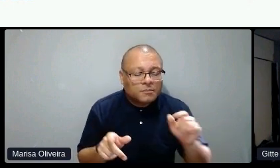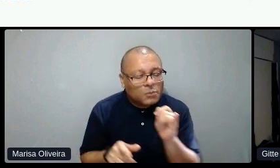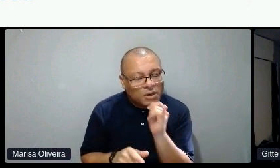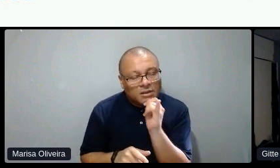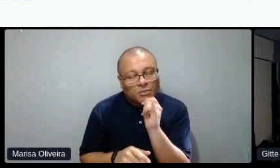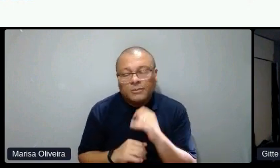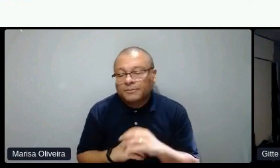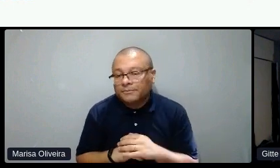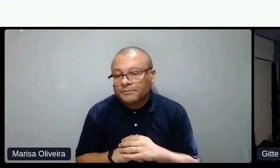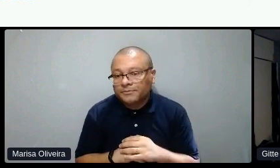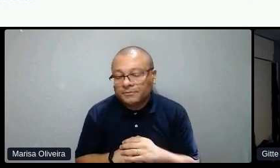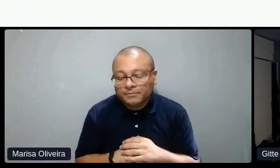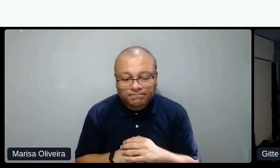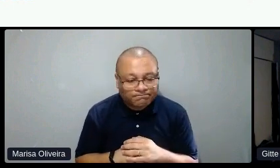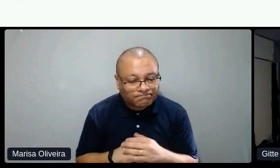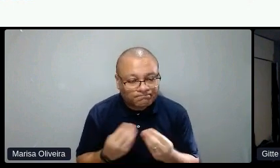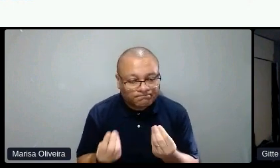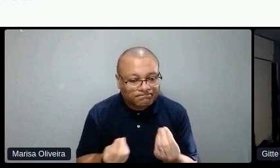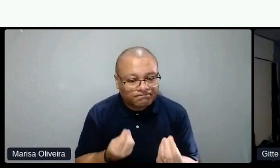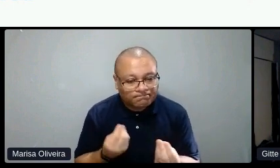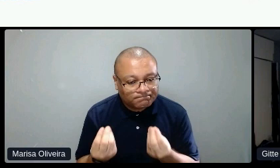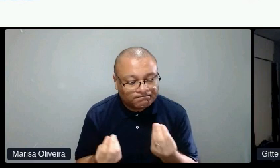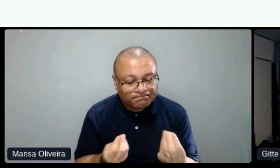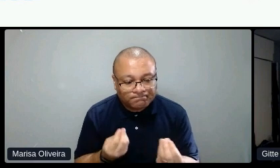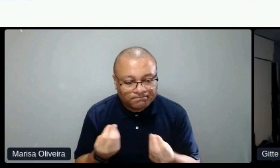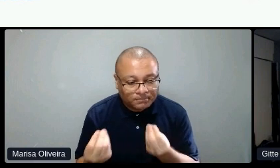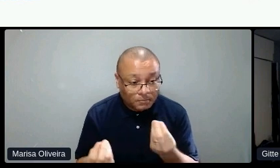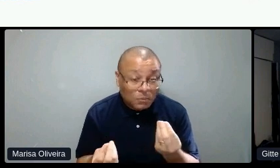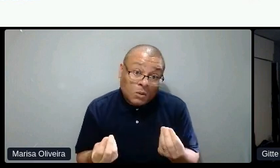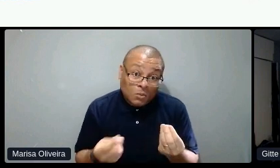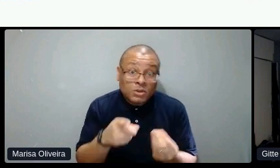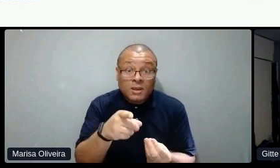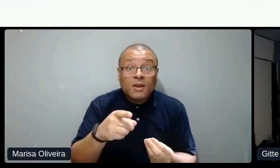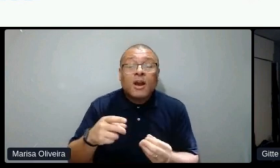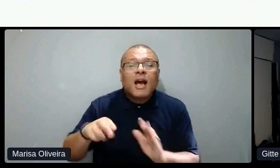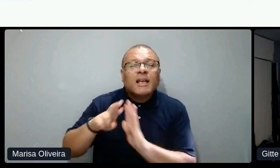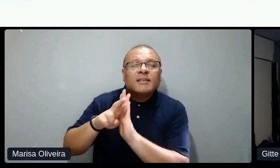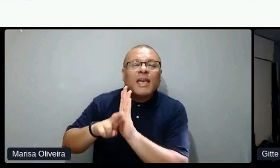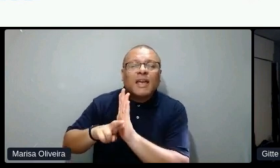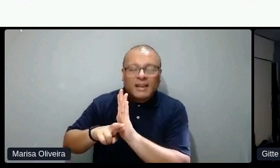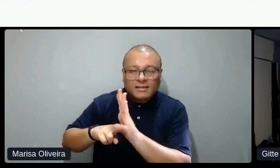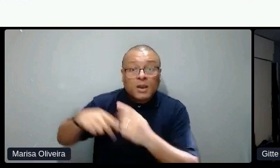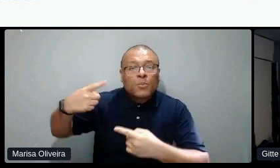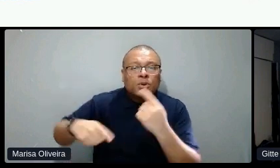for instance, um, it can be political beliefs. It can be